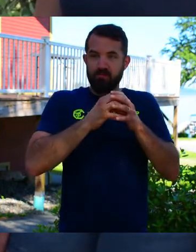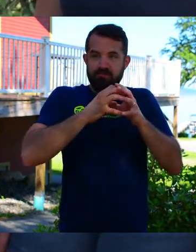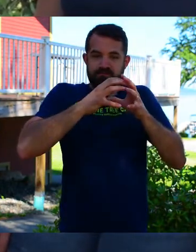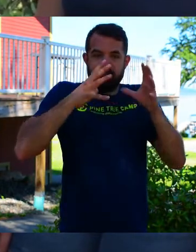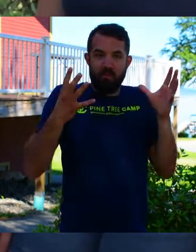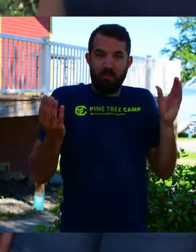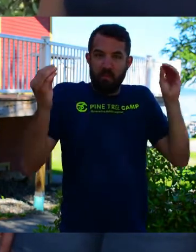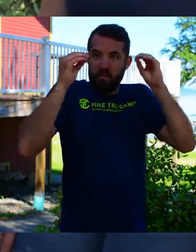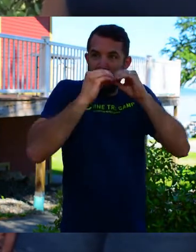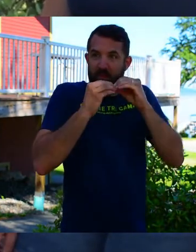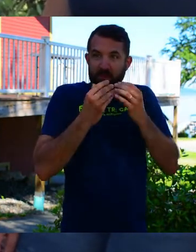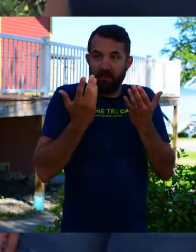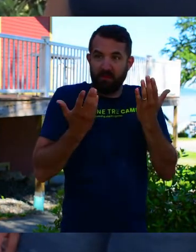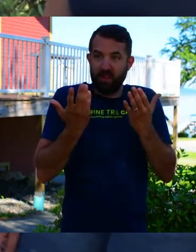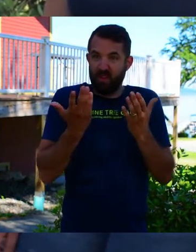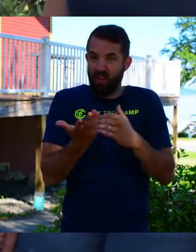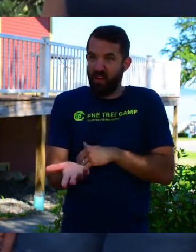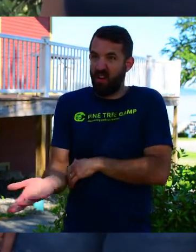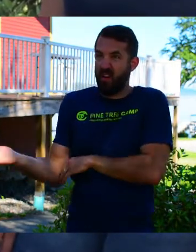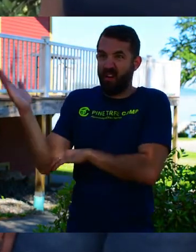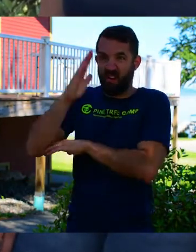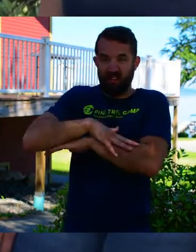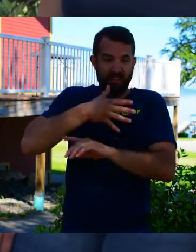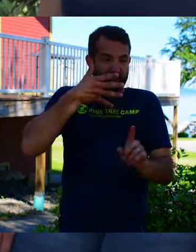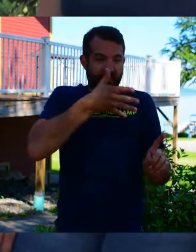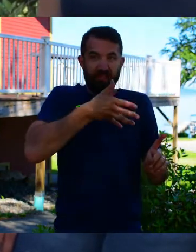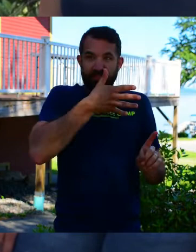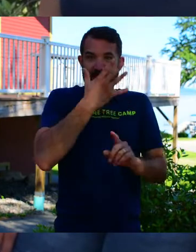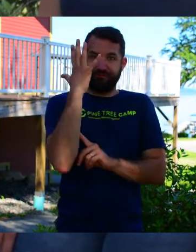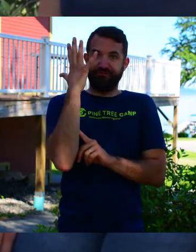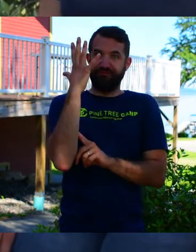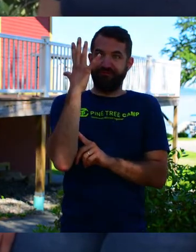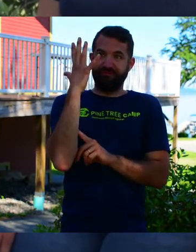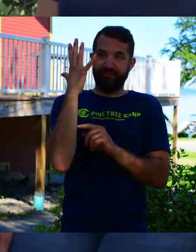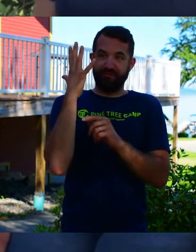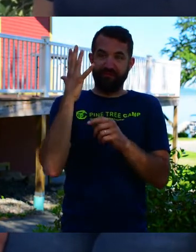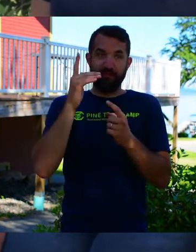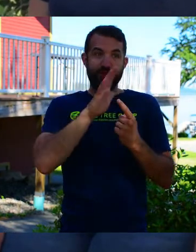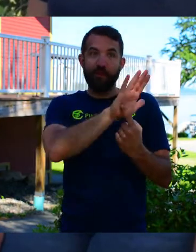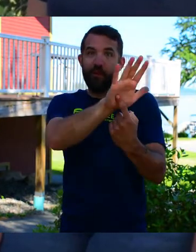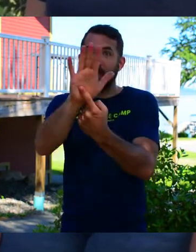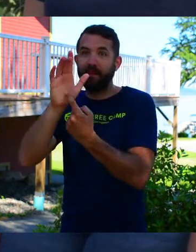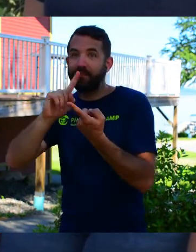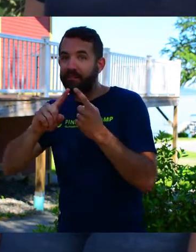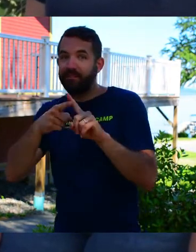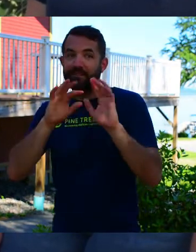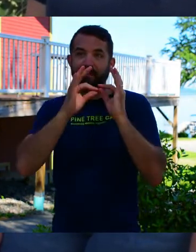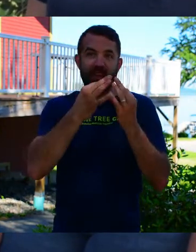blown up pretty much all day. So you can keep it around and show your parents, your family, your friends, and show them what you